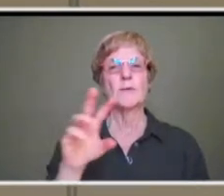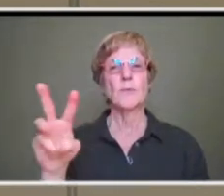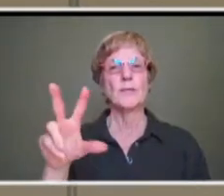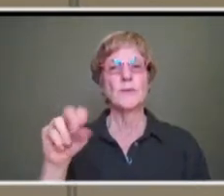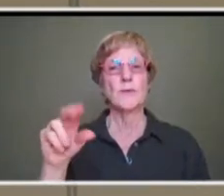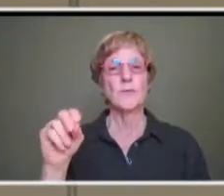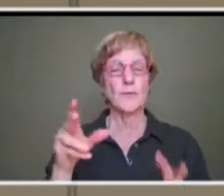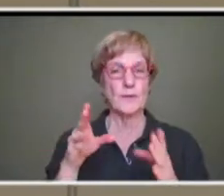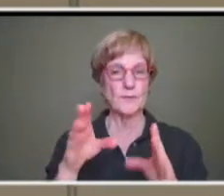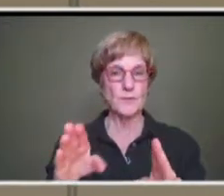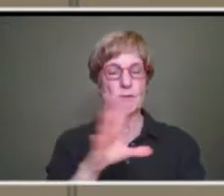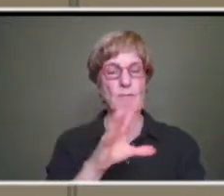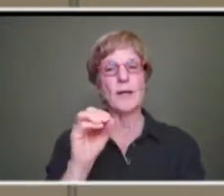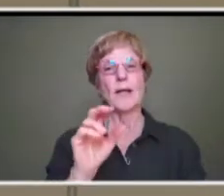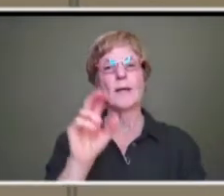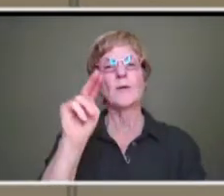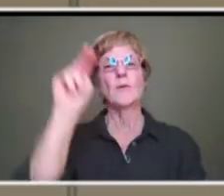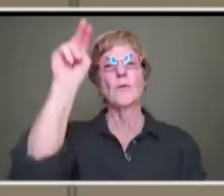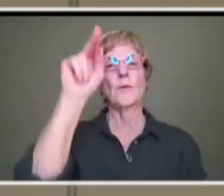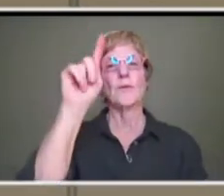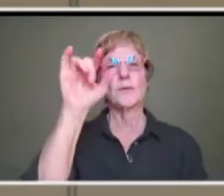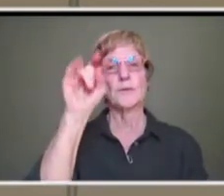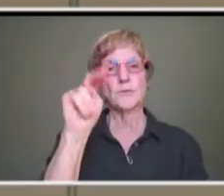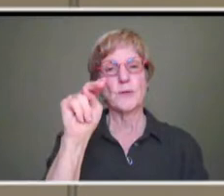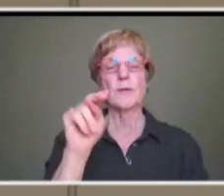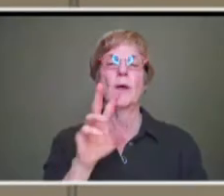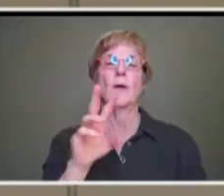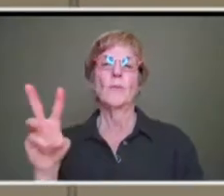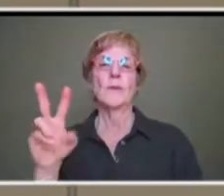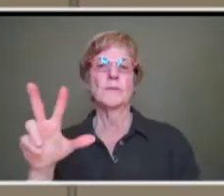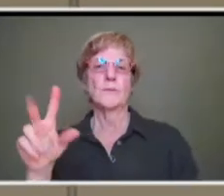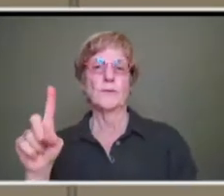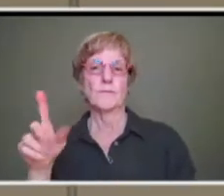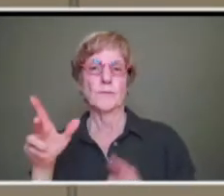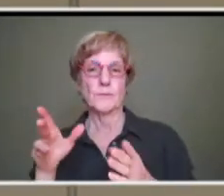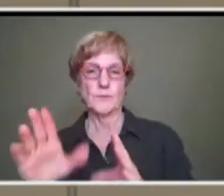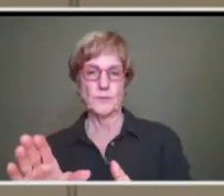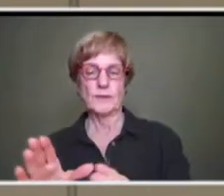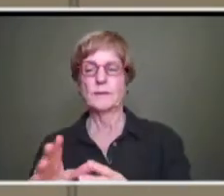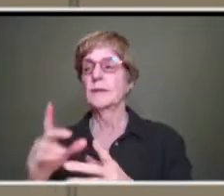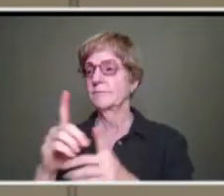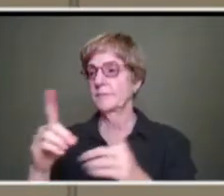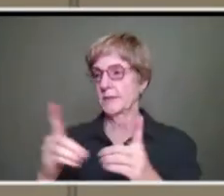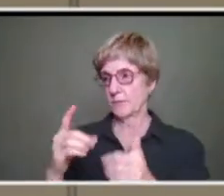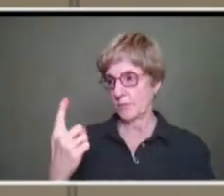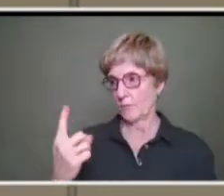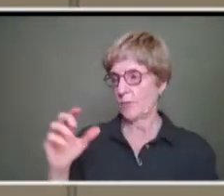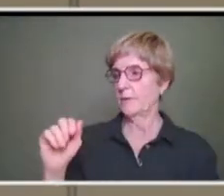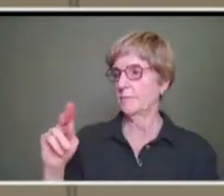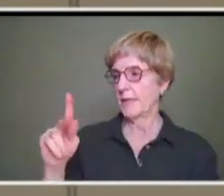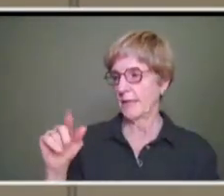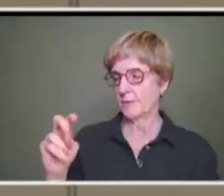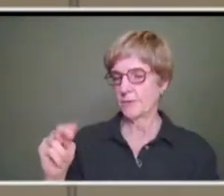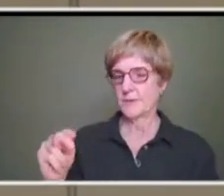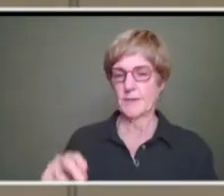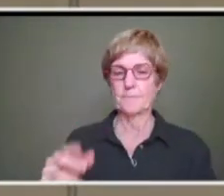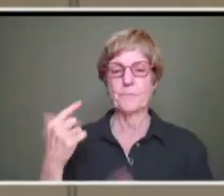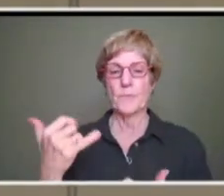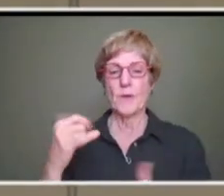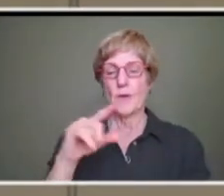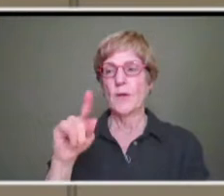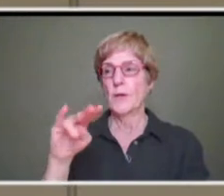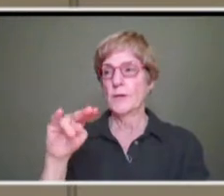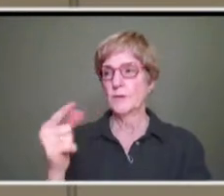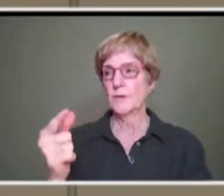Street and North of North Tryon Street and West of West 31st Street in Council district one the sanderson's district the current zoning is i-2